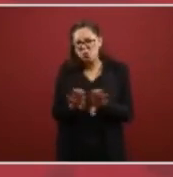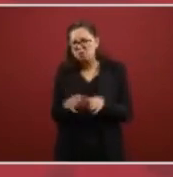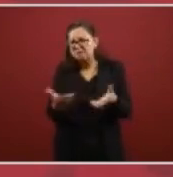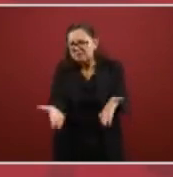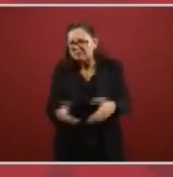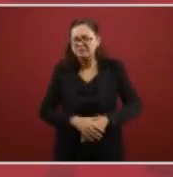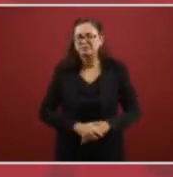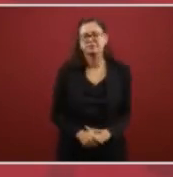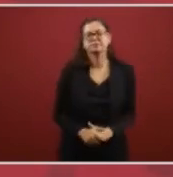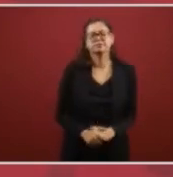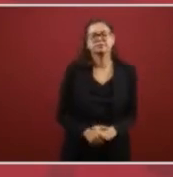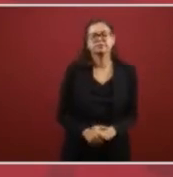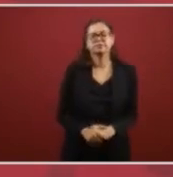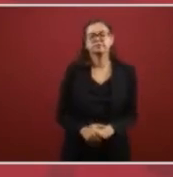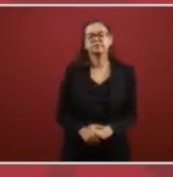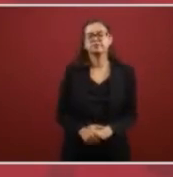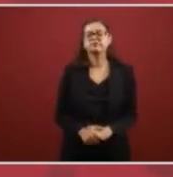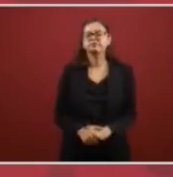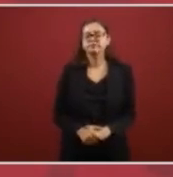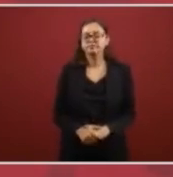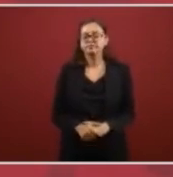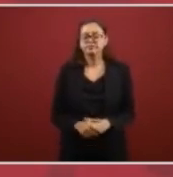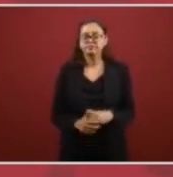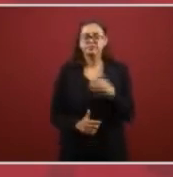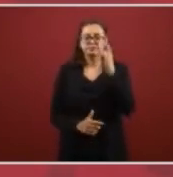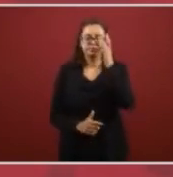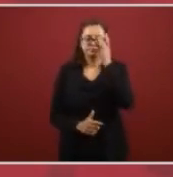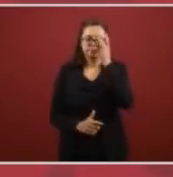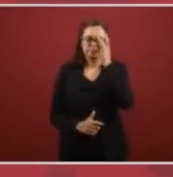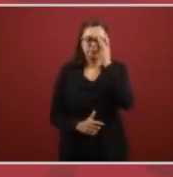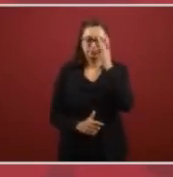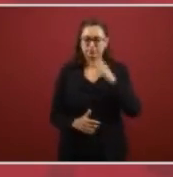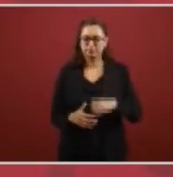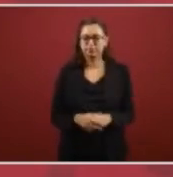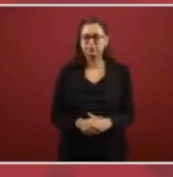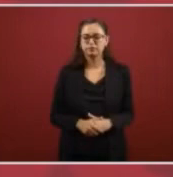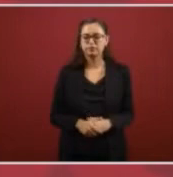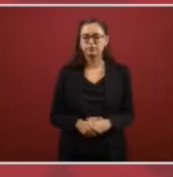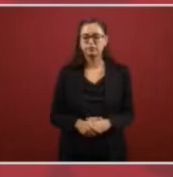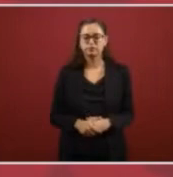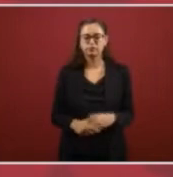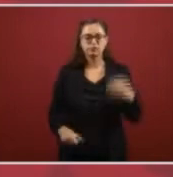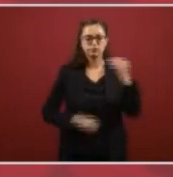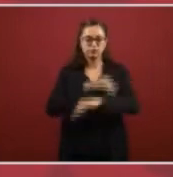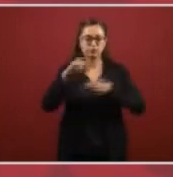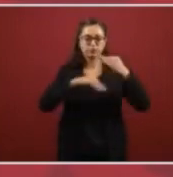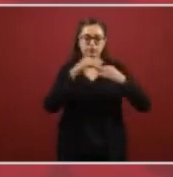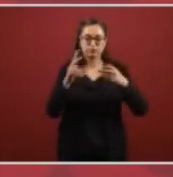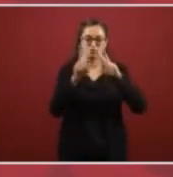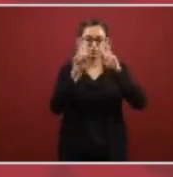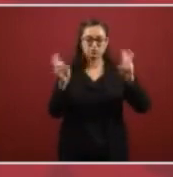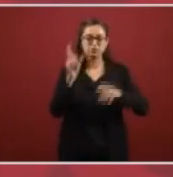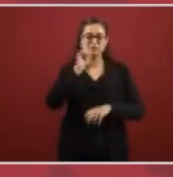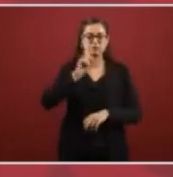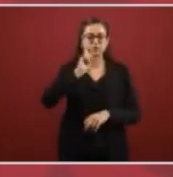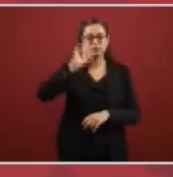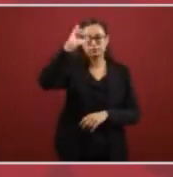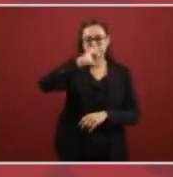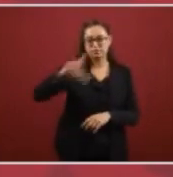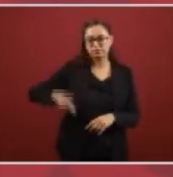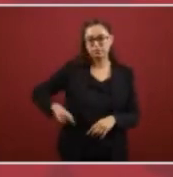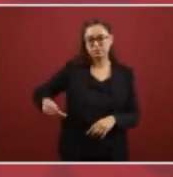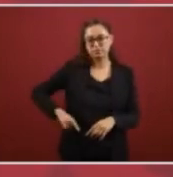All these matters, I repeat, are being attended by the chief of government.